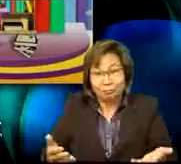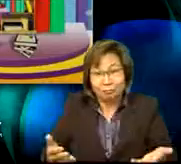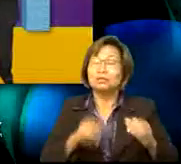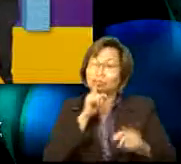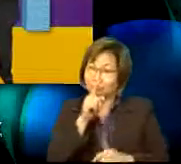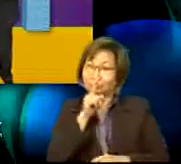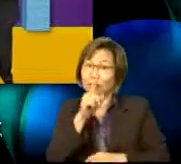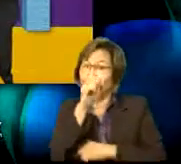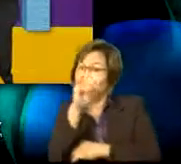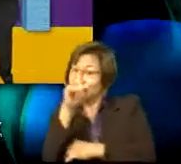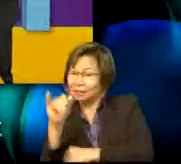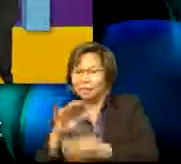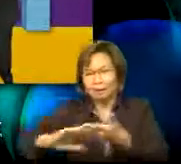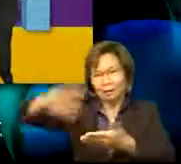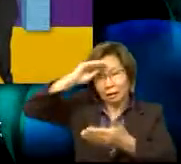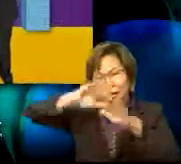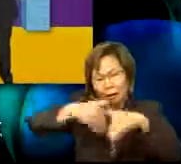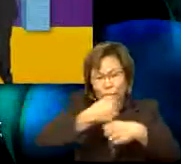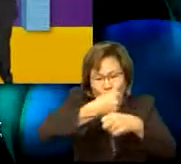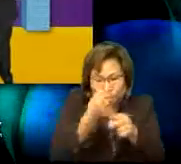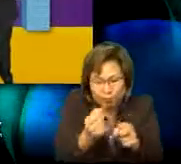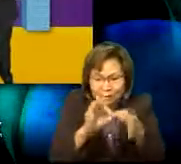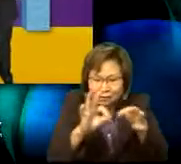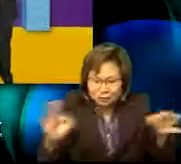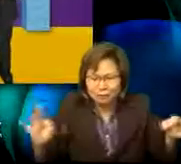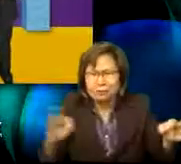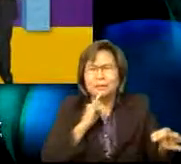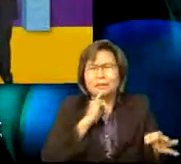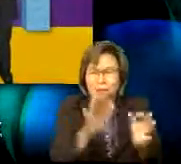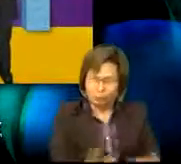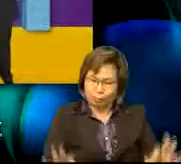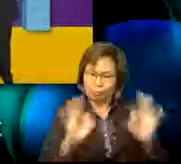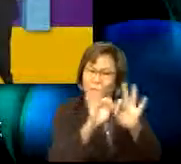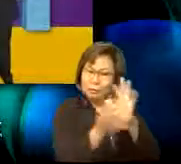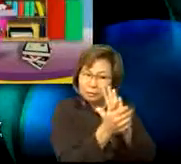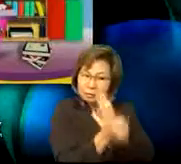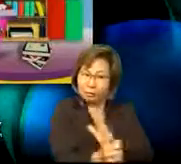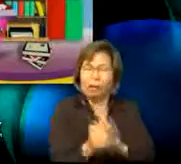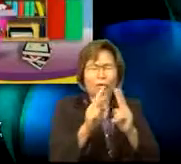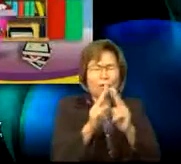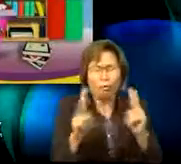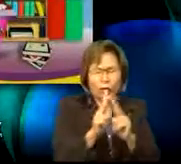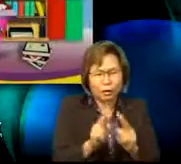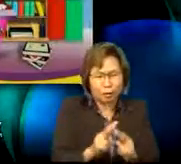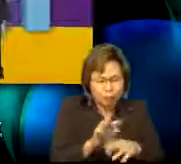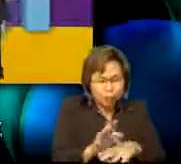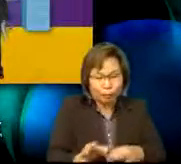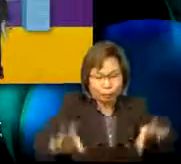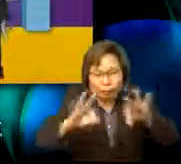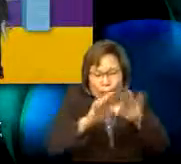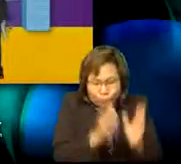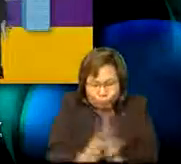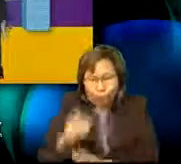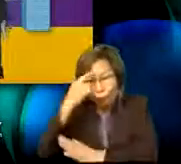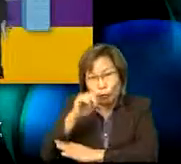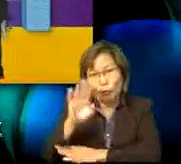that? Of course, City. Learning how to make sentences is an important skill. It is very useful when